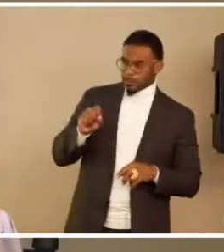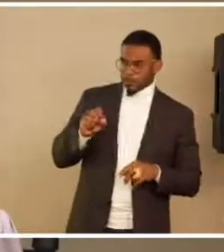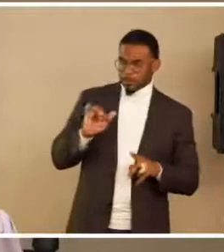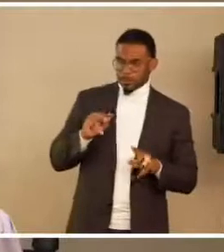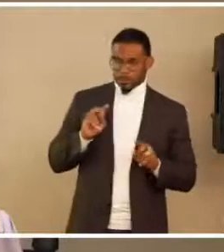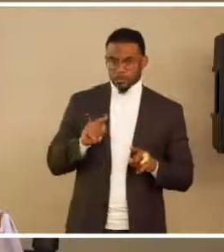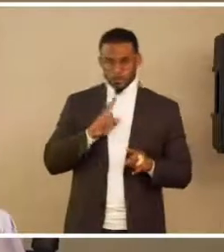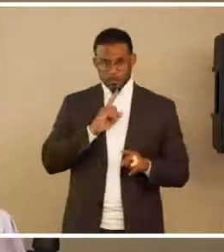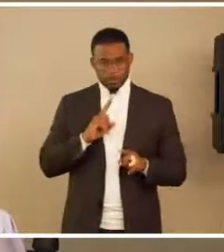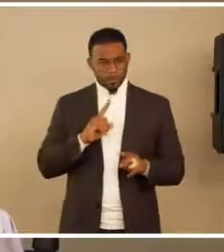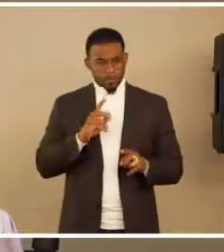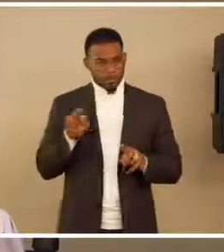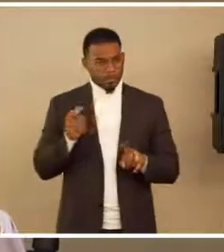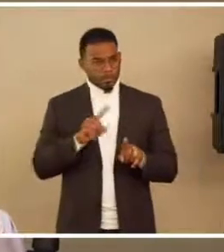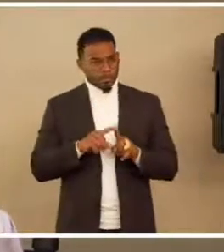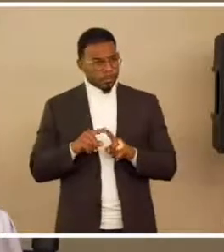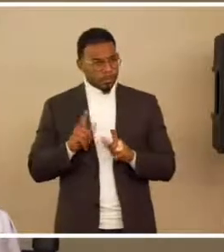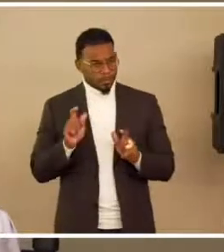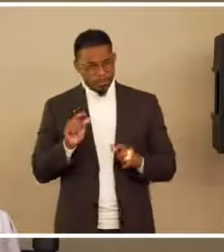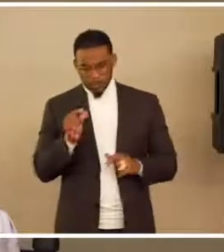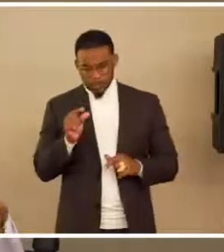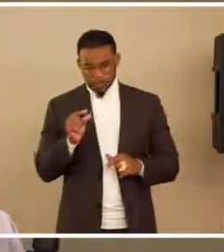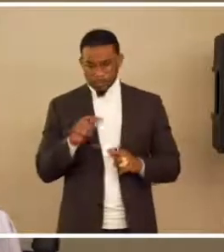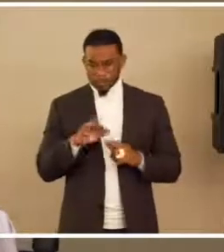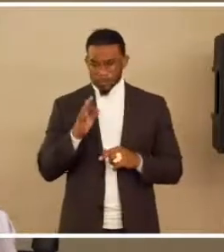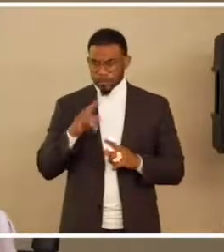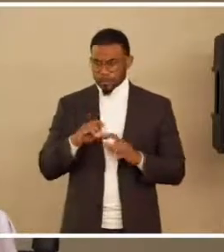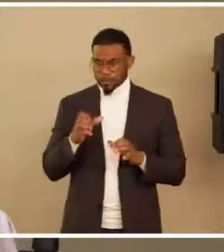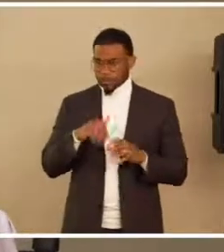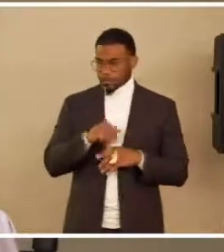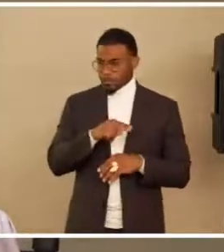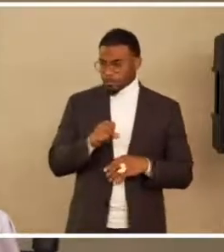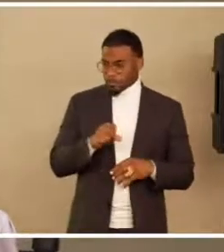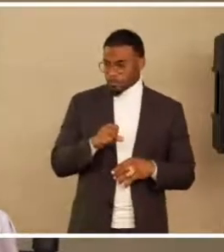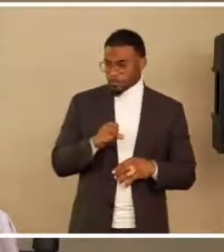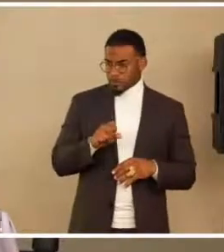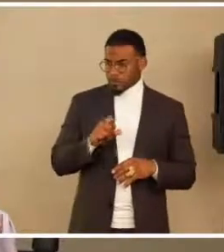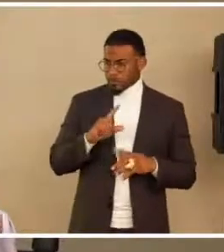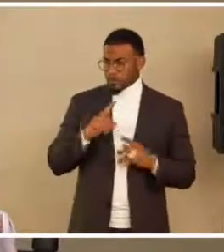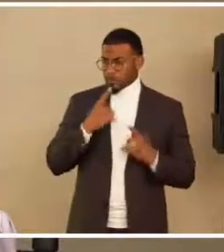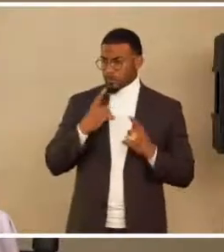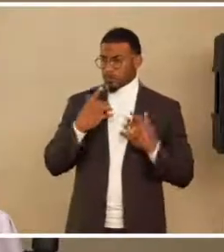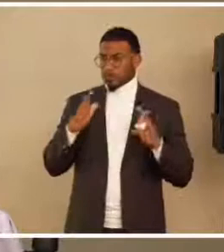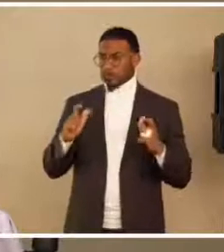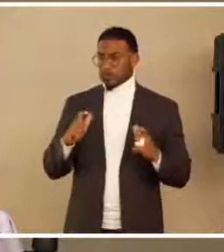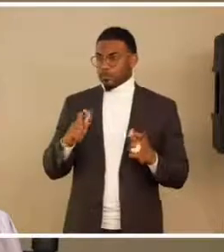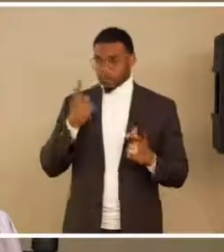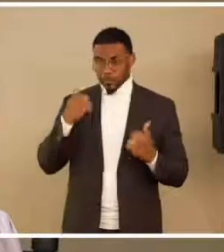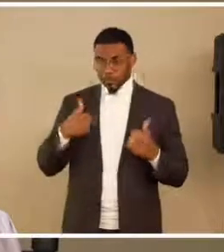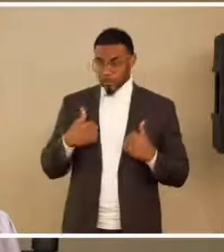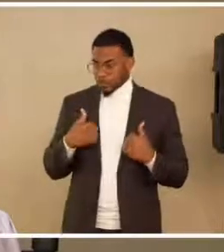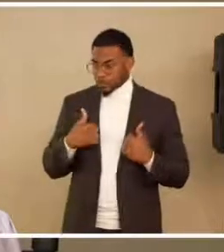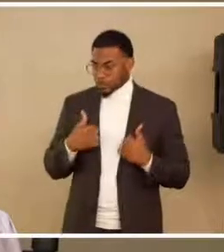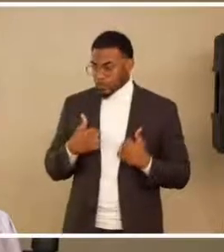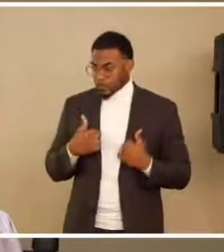And when you are perceived as small in France, but you do something in the U.S., you're suddenly big. Like, for me,